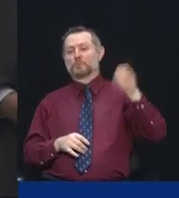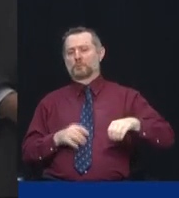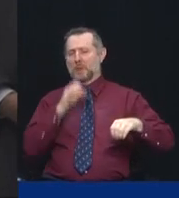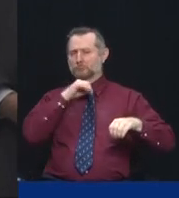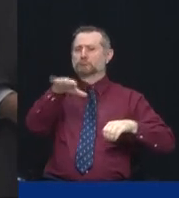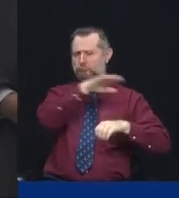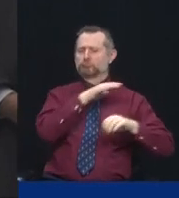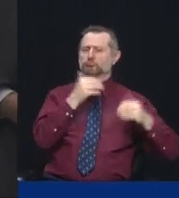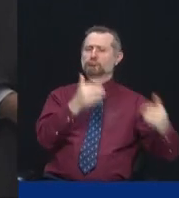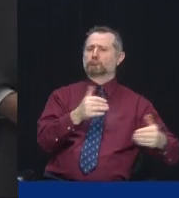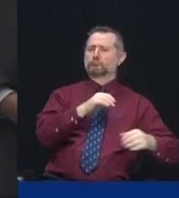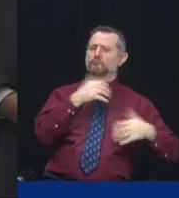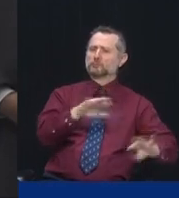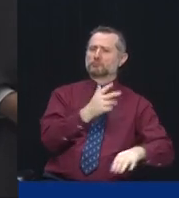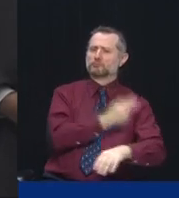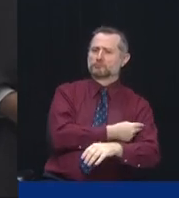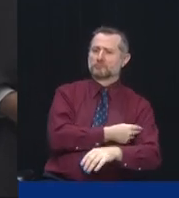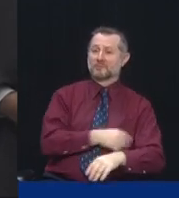65 to 74,